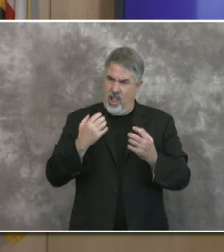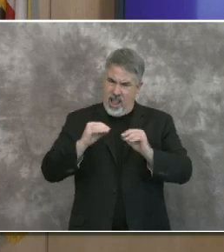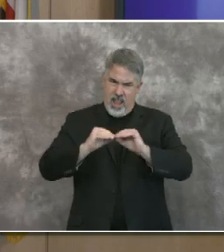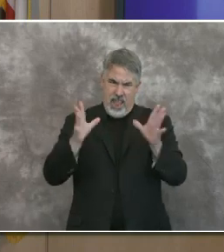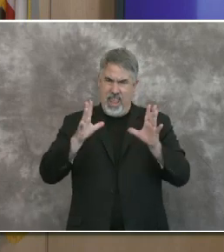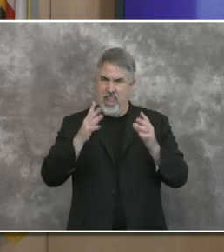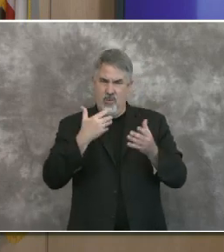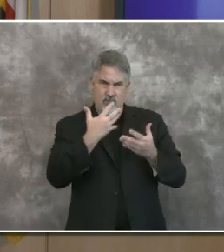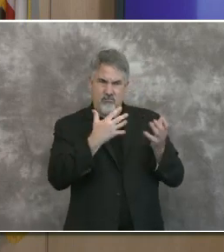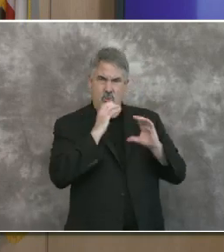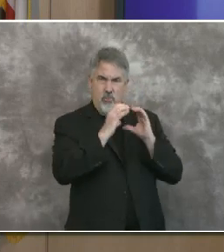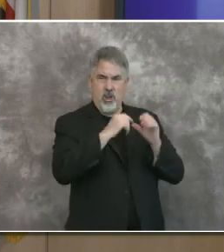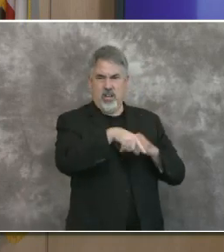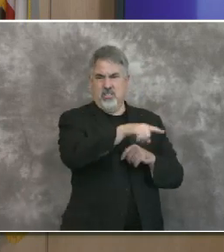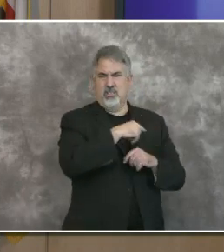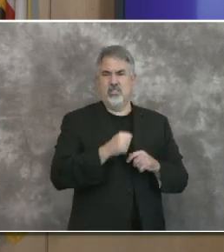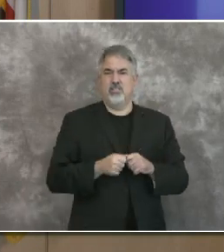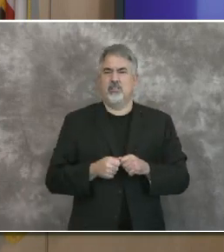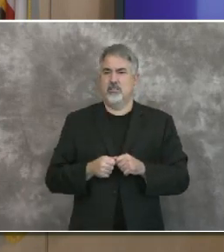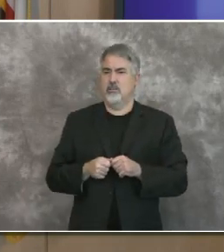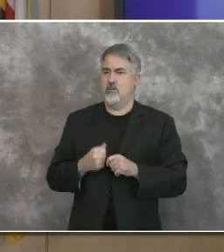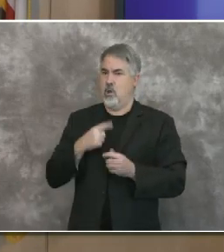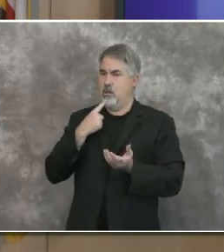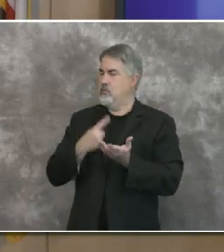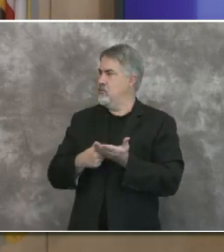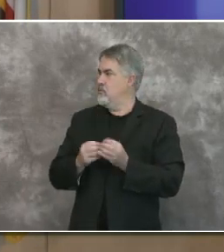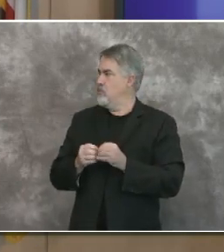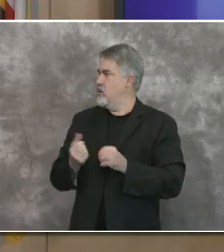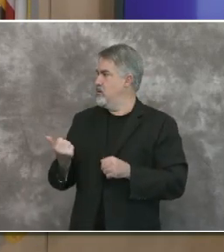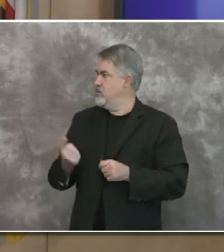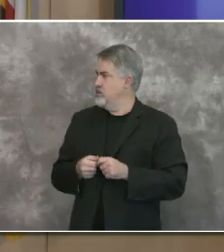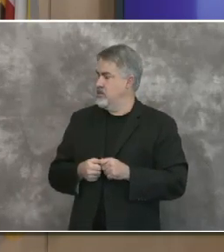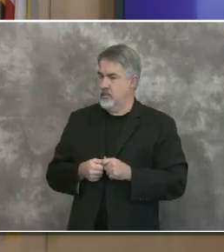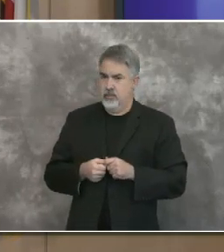Dr. Wooten share with you a little bit more about the hiring process.